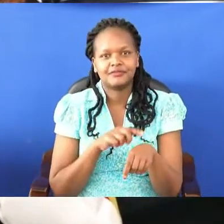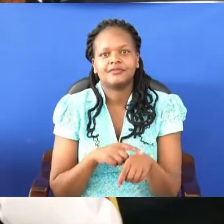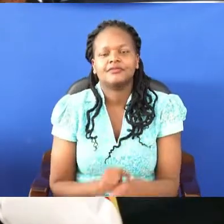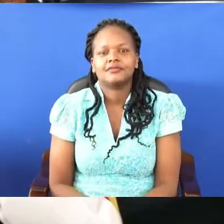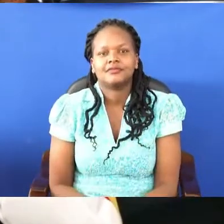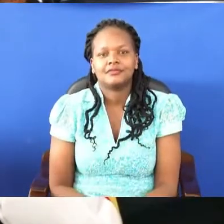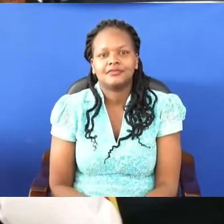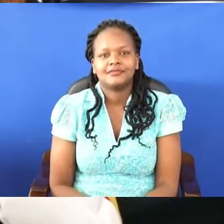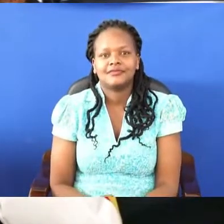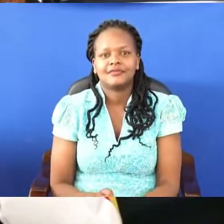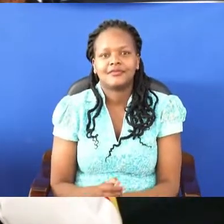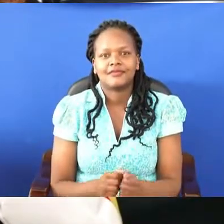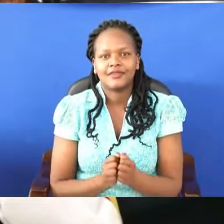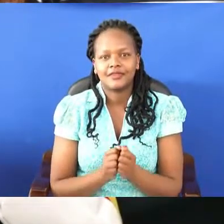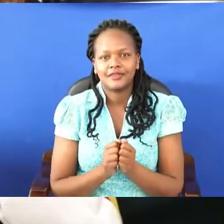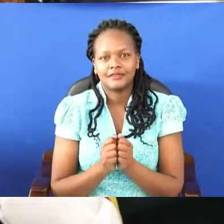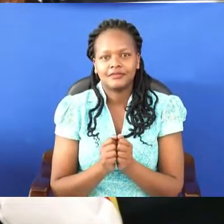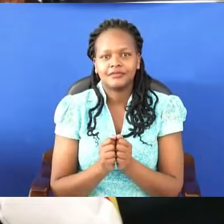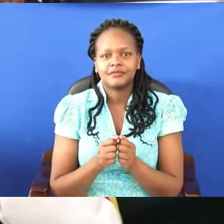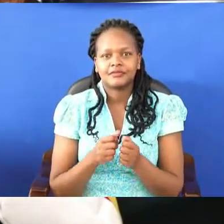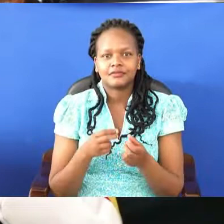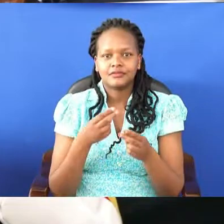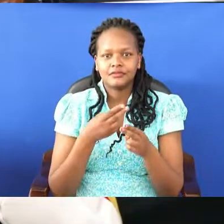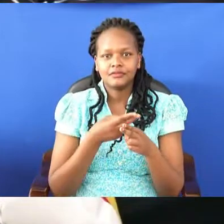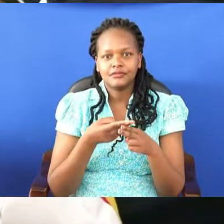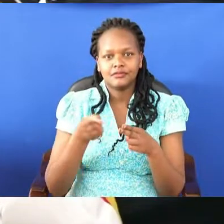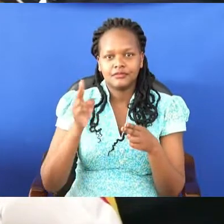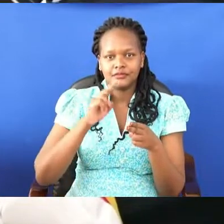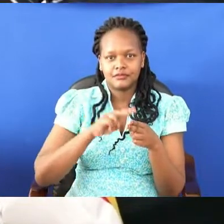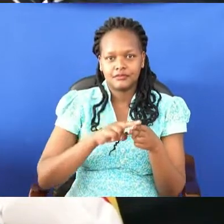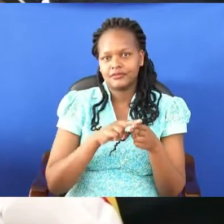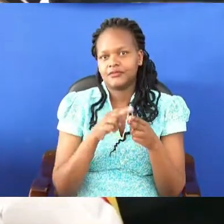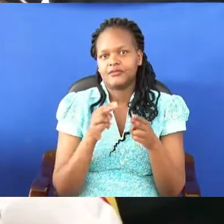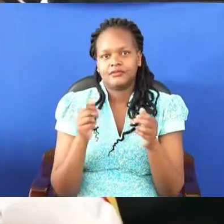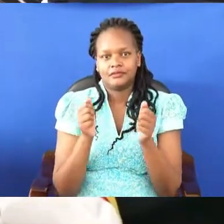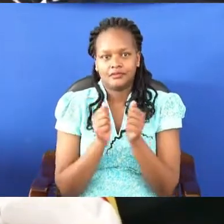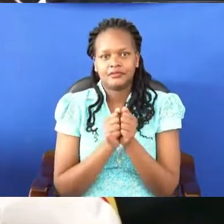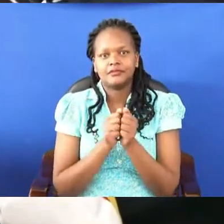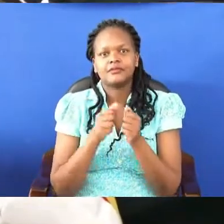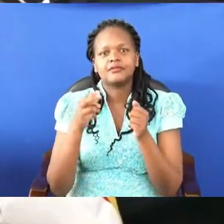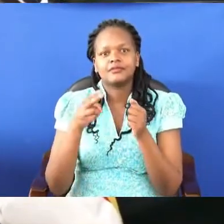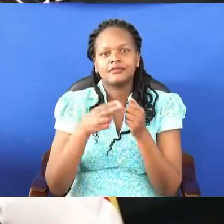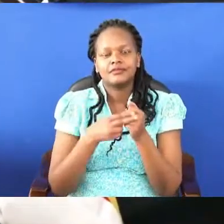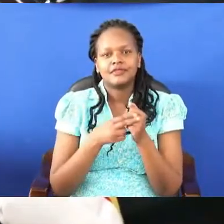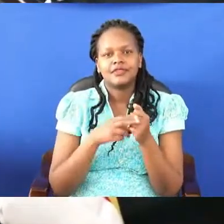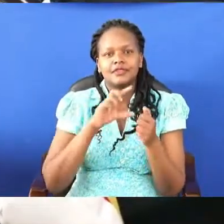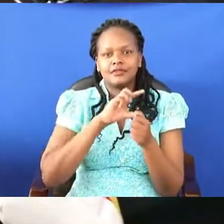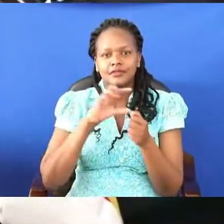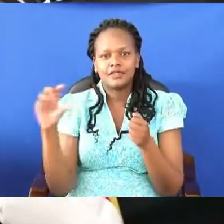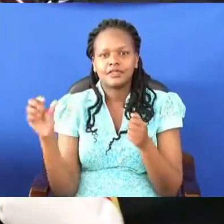repeat after me. Proverbs, chapter 17, verse 17. Proverbs chapter 17,